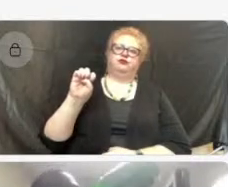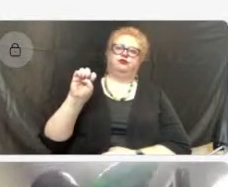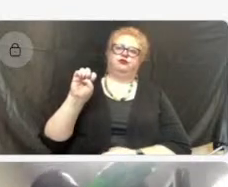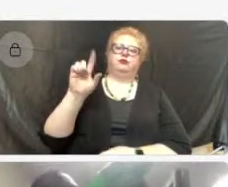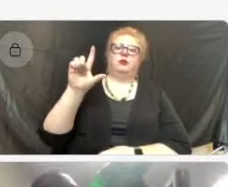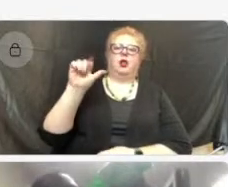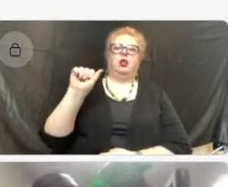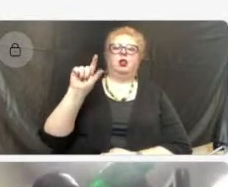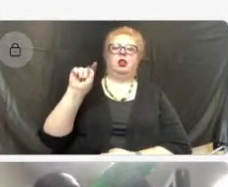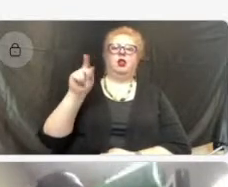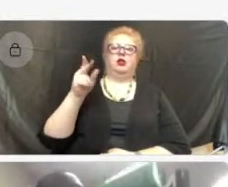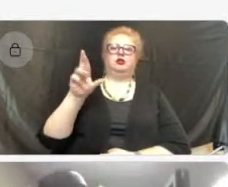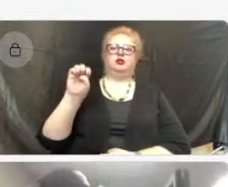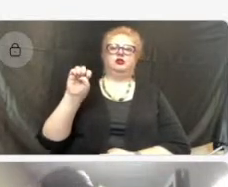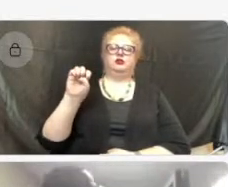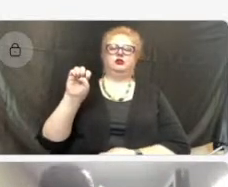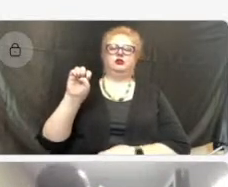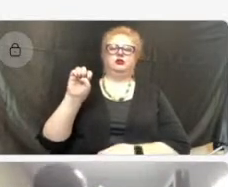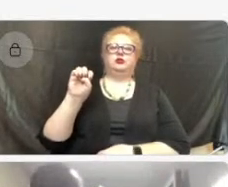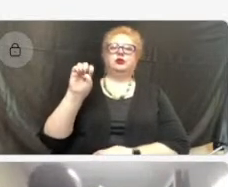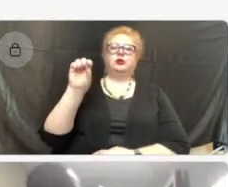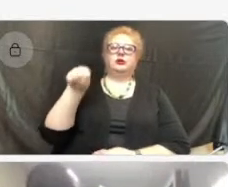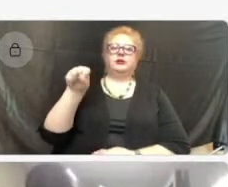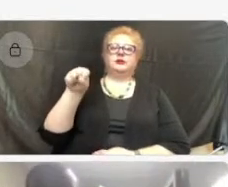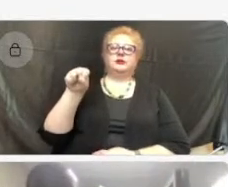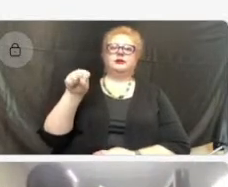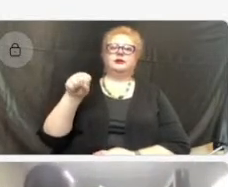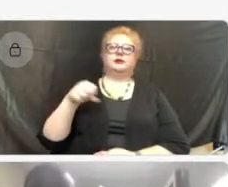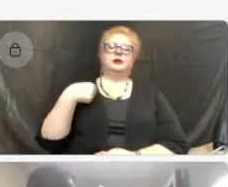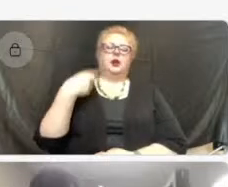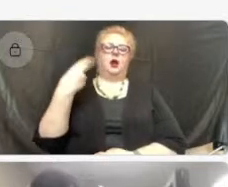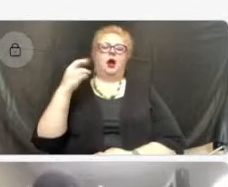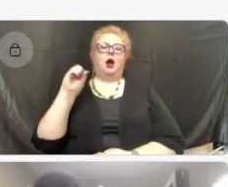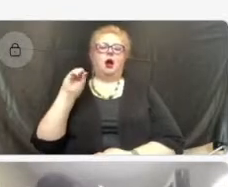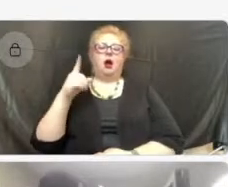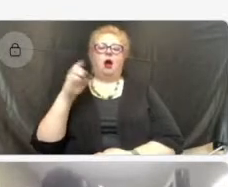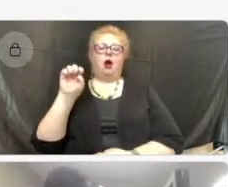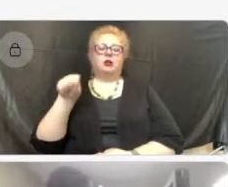Latour? Yes. I'm sorry, can you hear me?